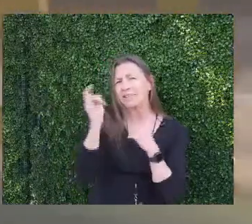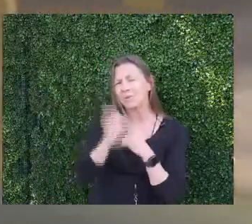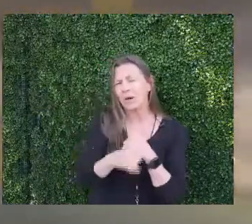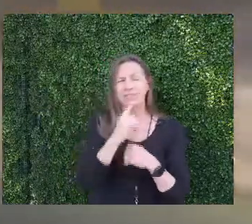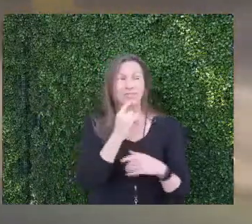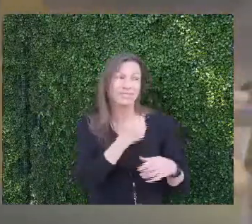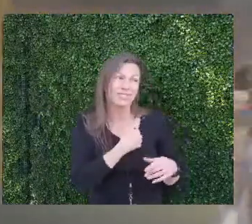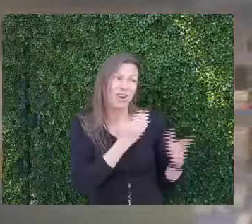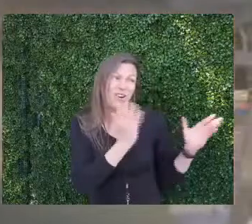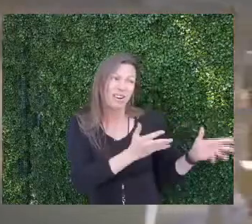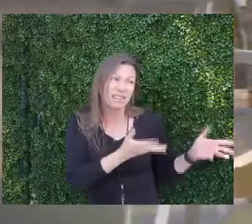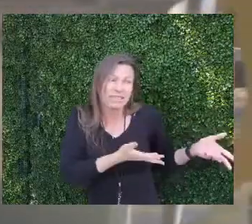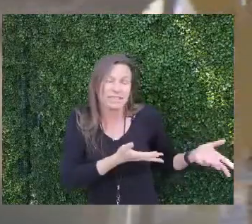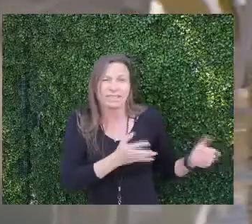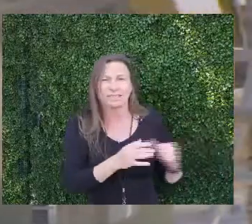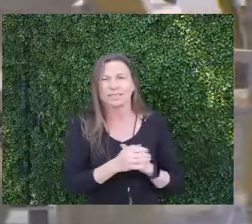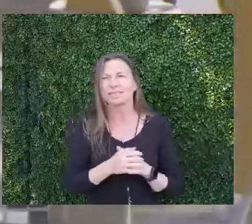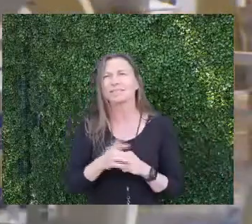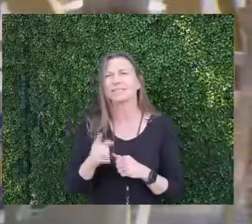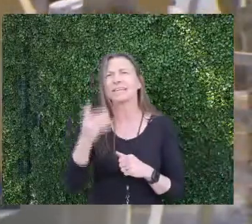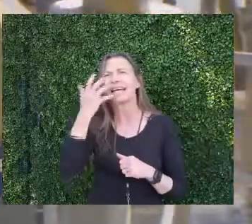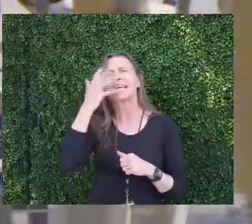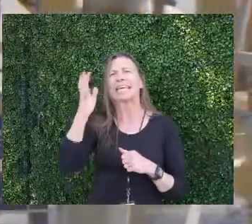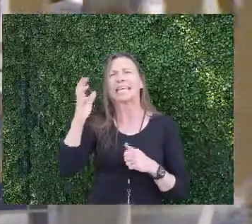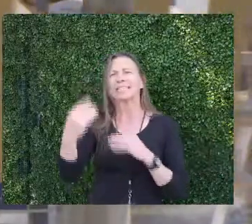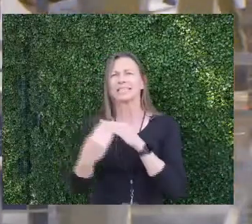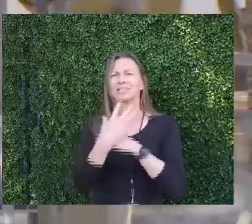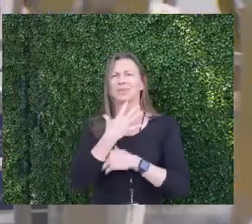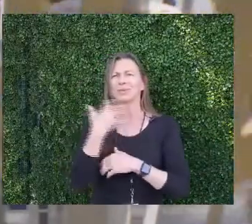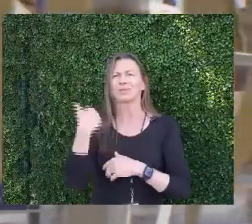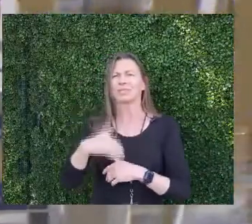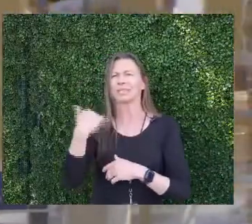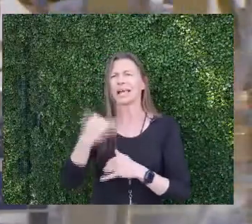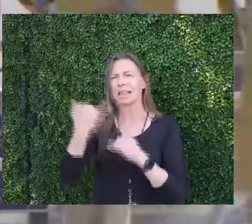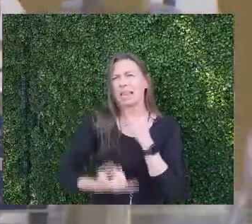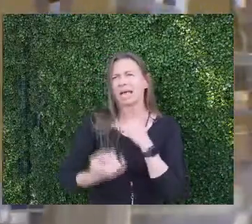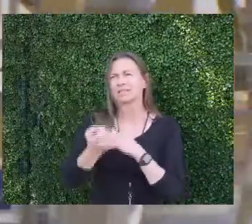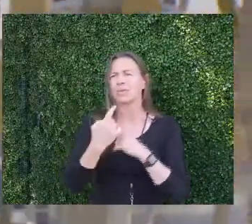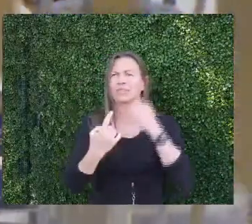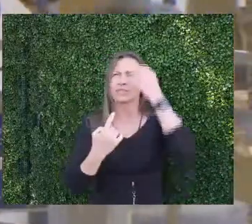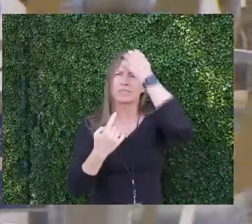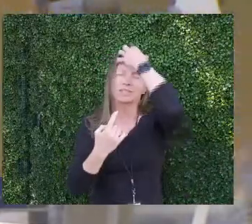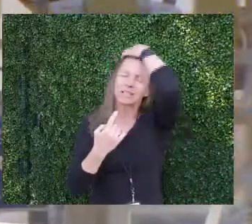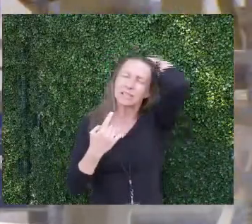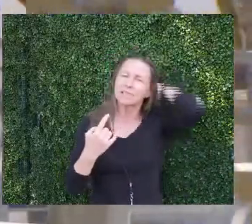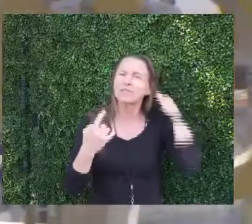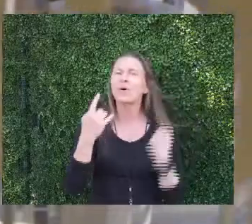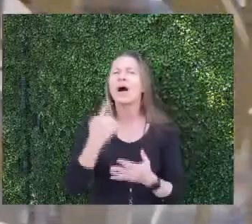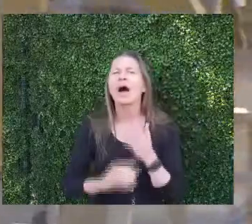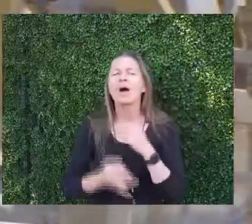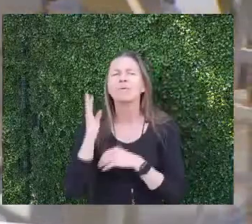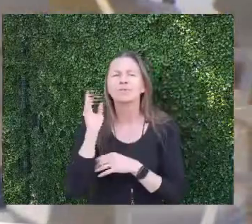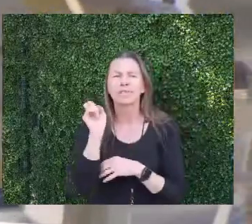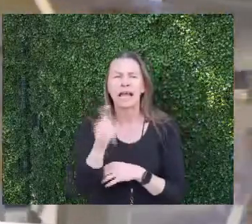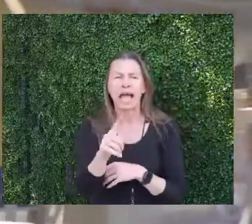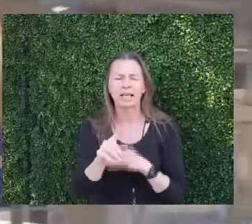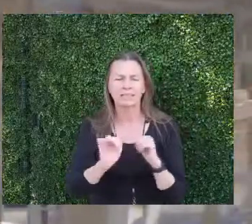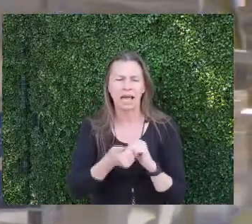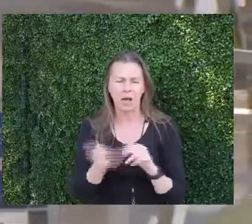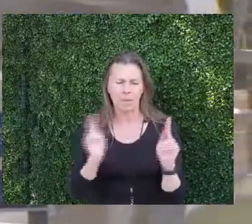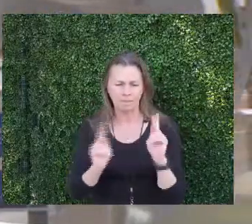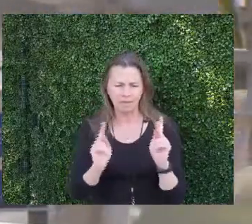everybody. Heat-induced. Yes. Well, I was going to ask about how people cannot